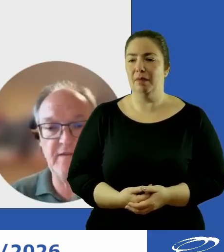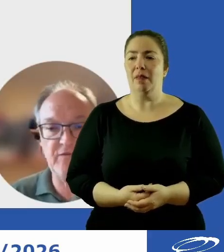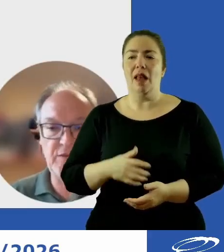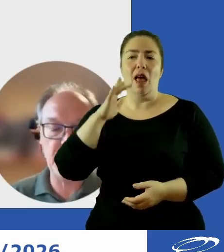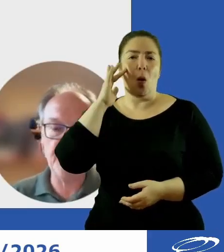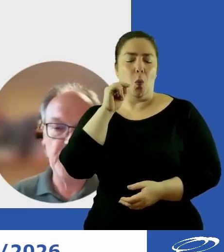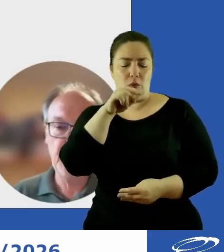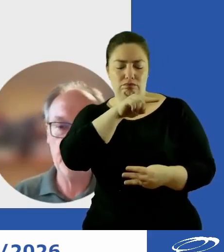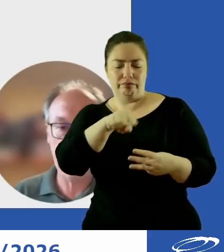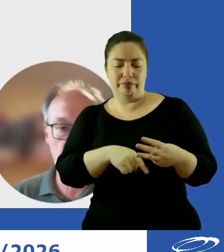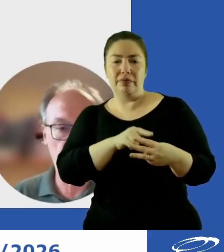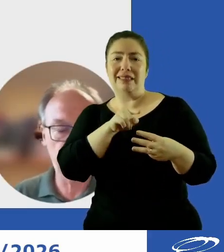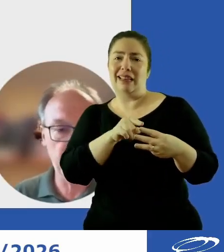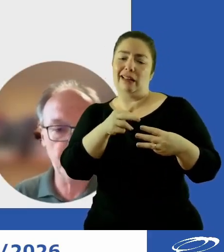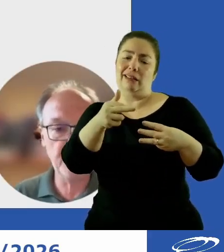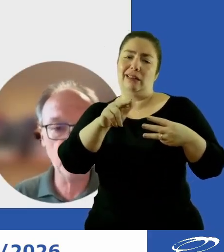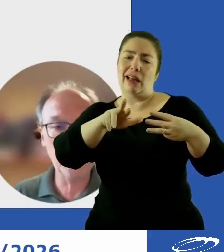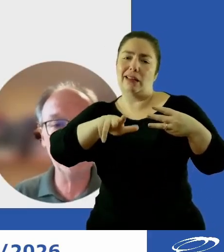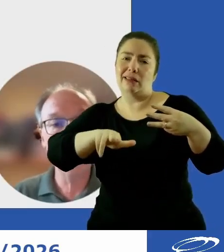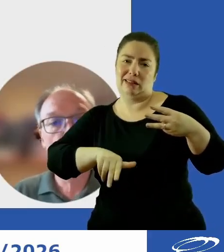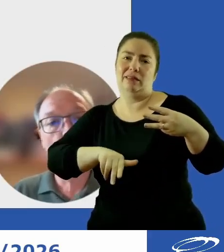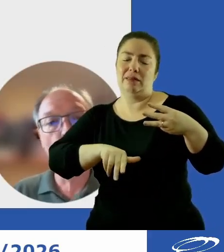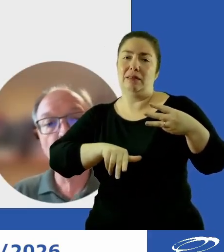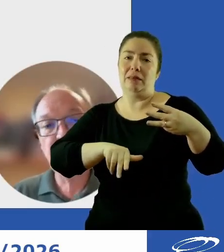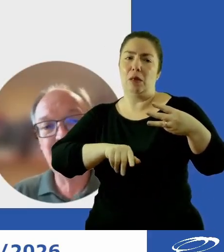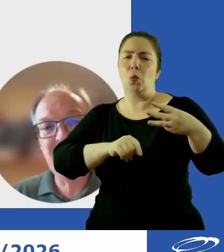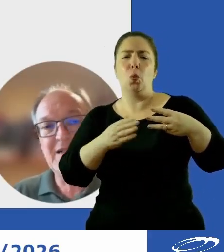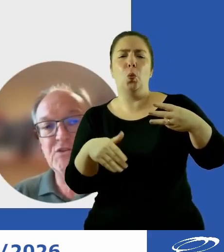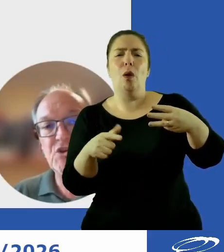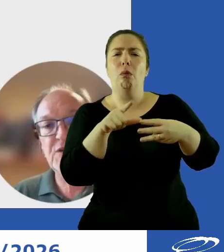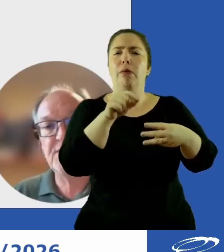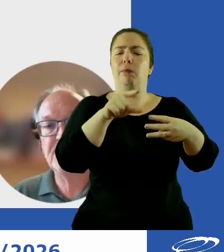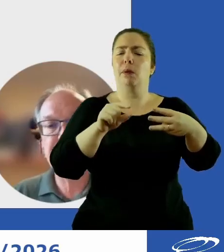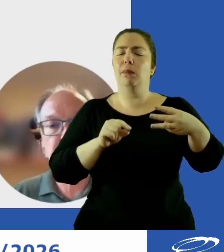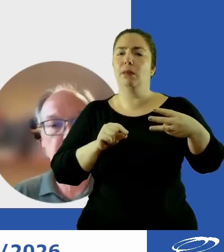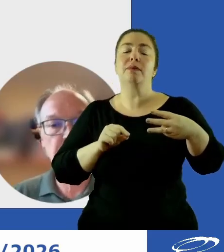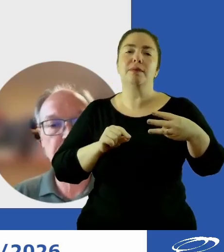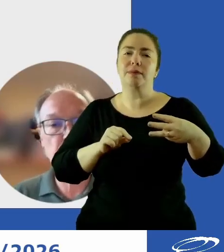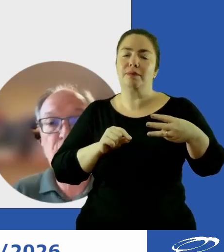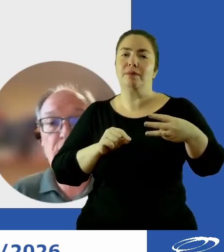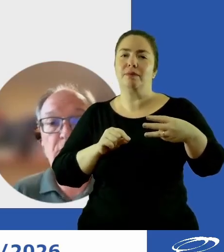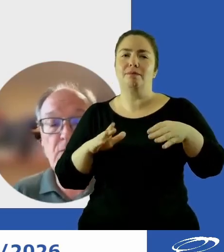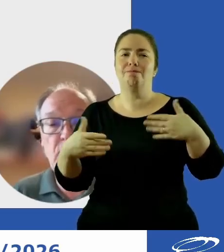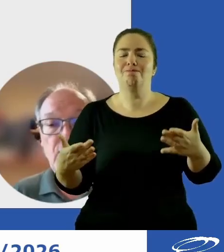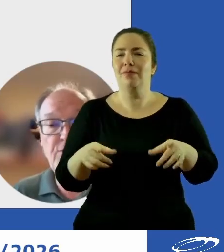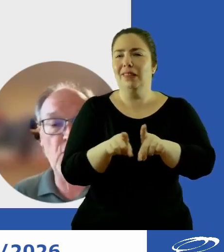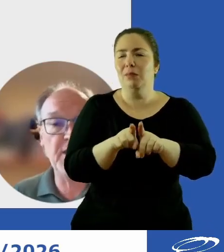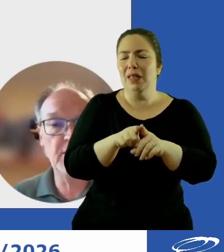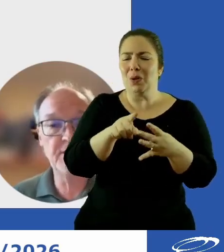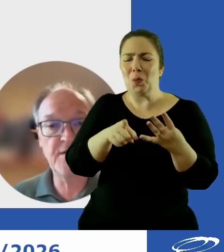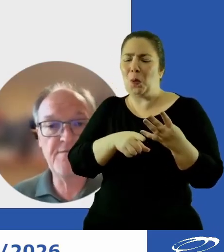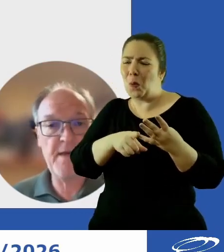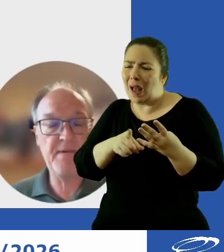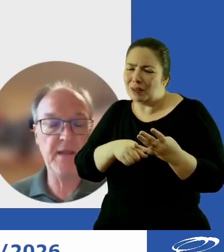the treatment of prosthetic joint infections. The first one is, what is the alternative for when